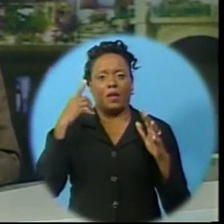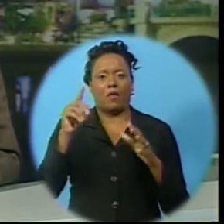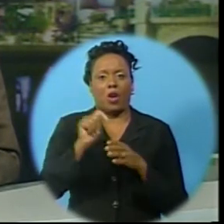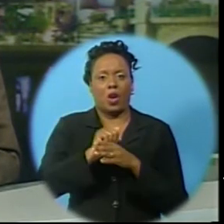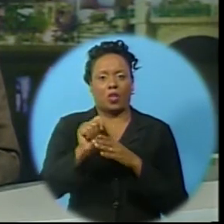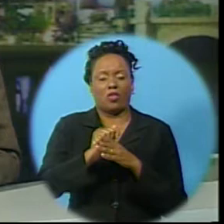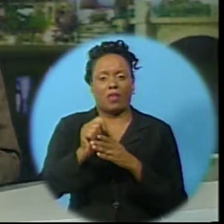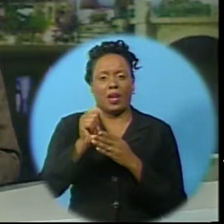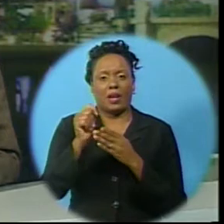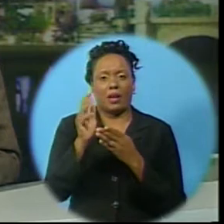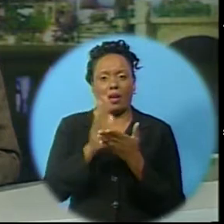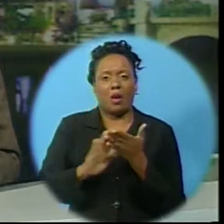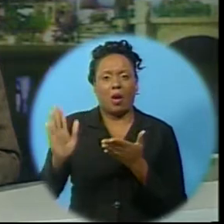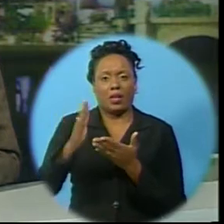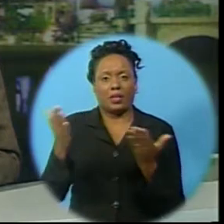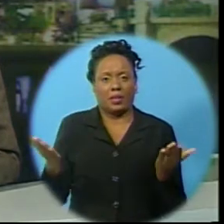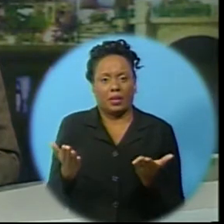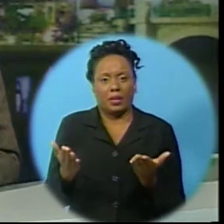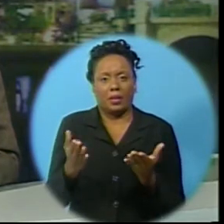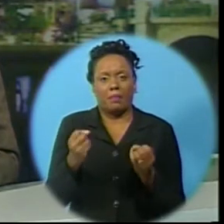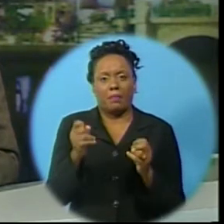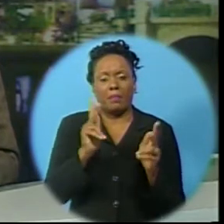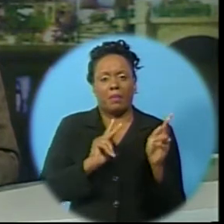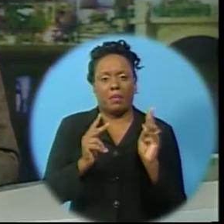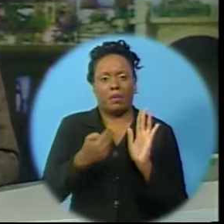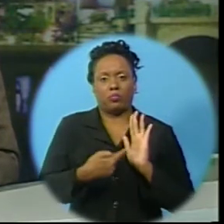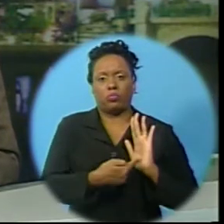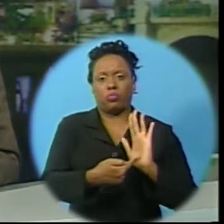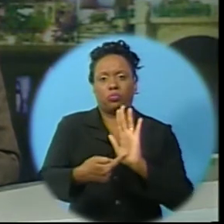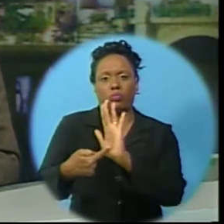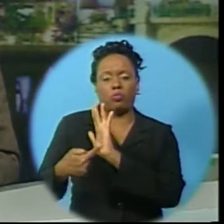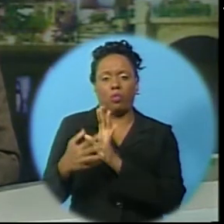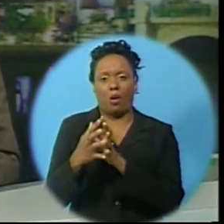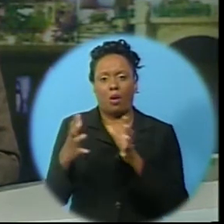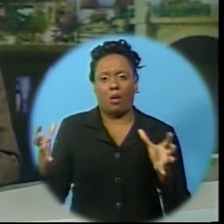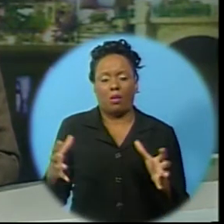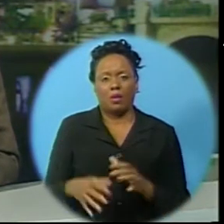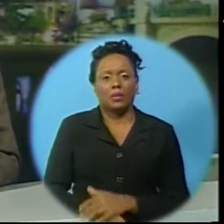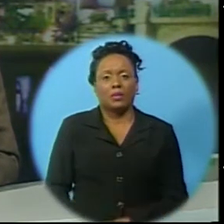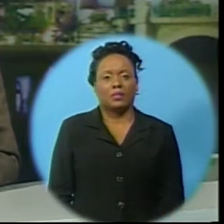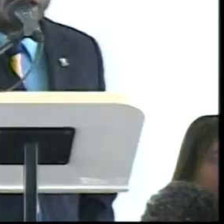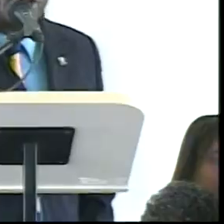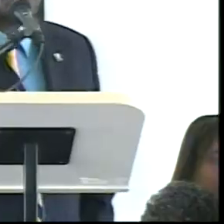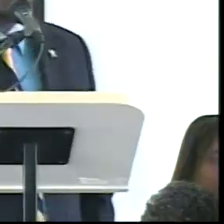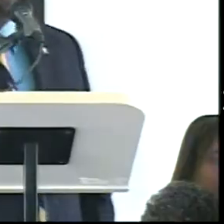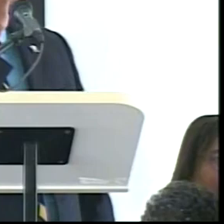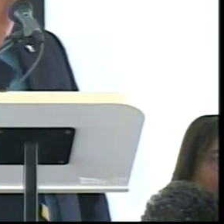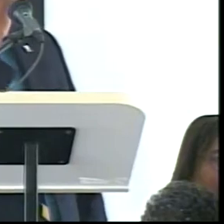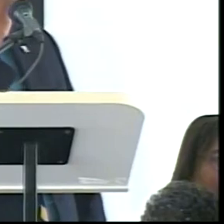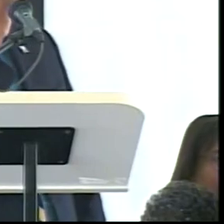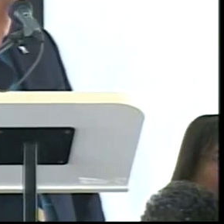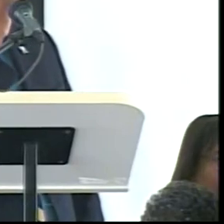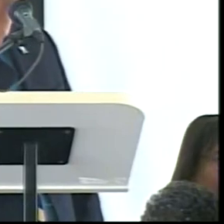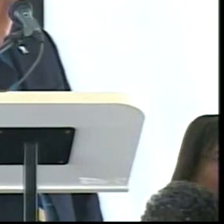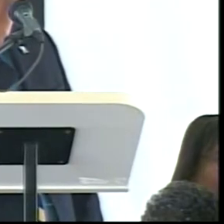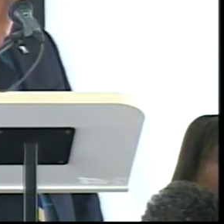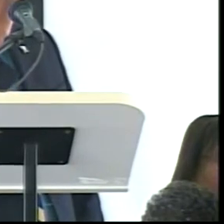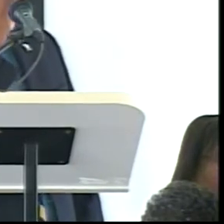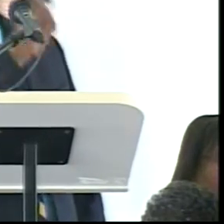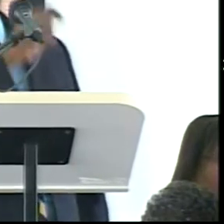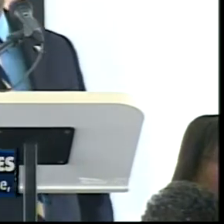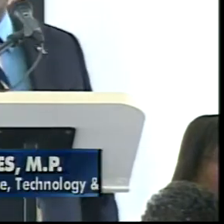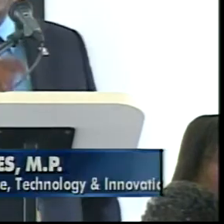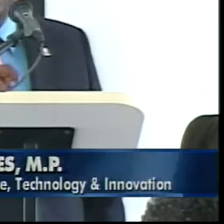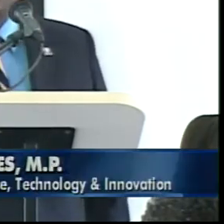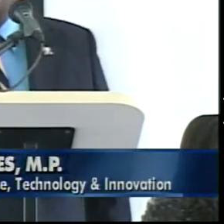College. There, the students displayed projects in a variety of subject areas. The historical framework